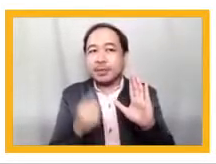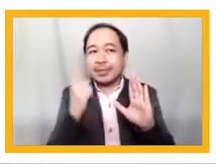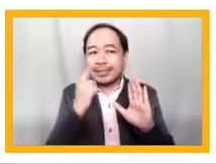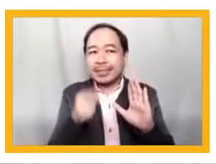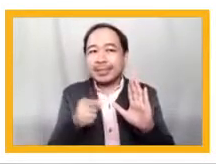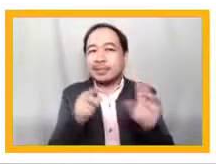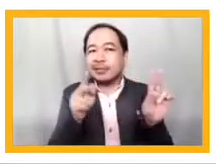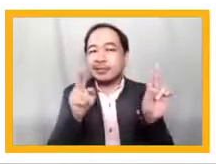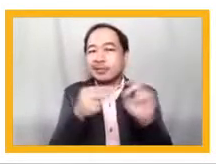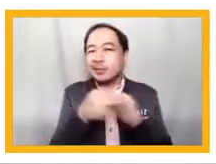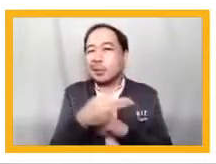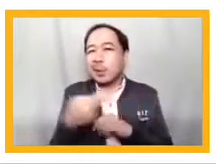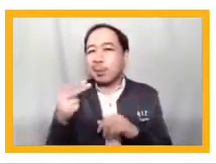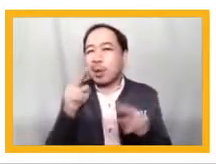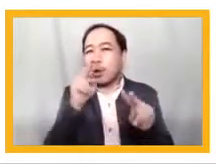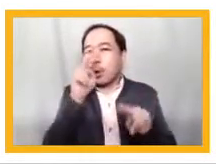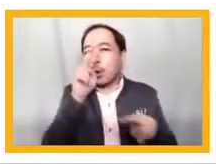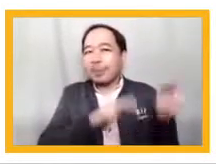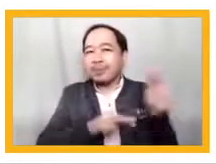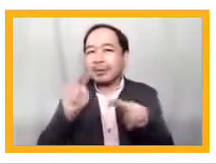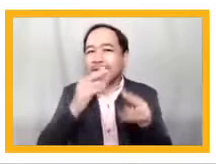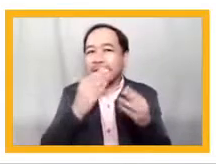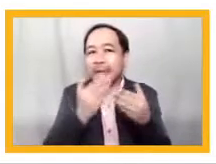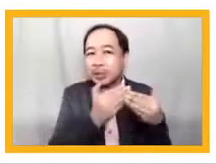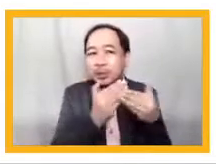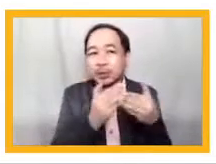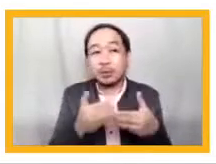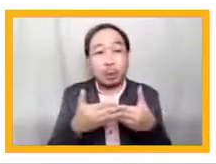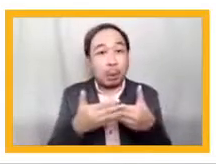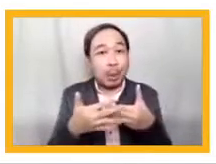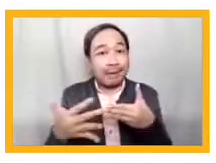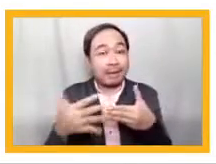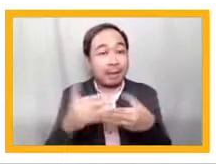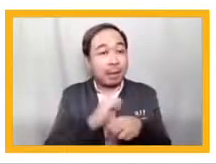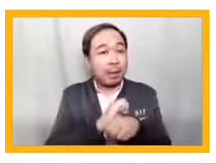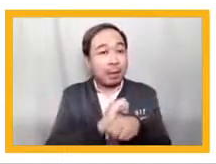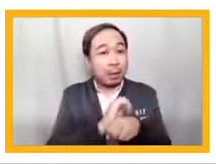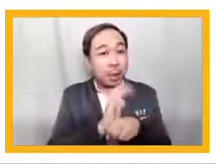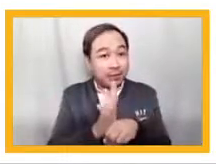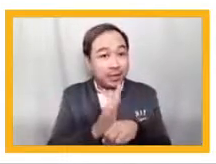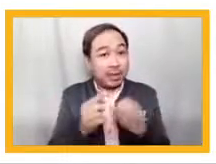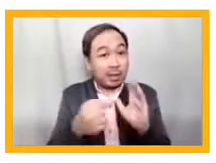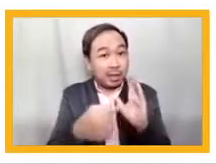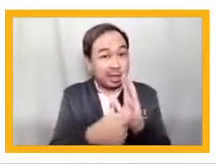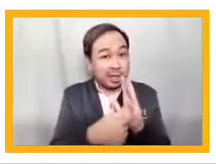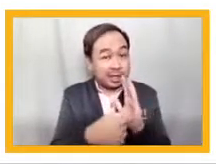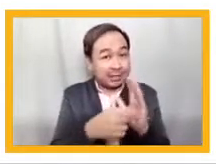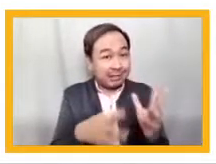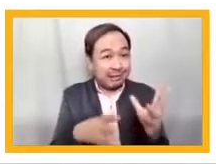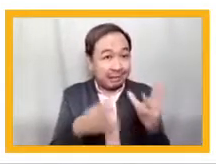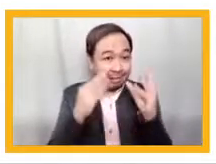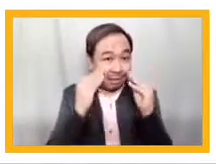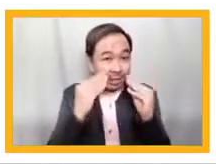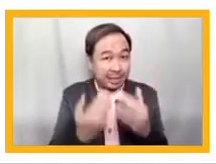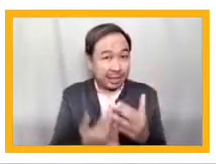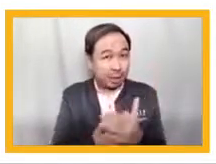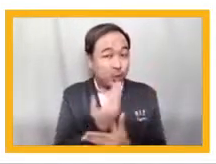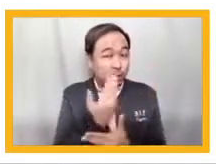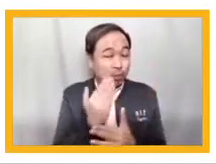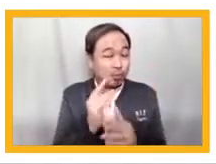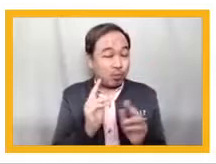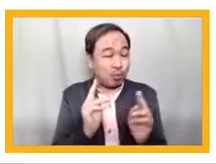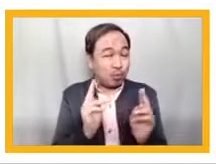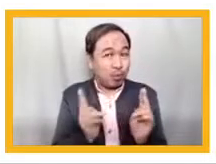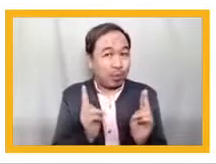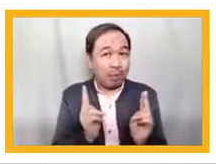will digital learning be the new normal? Well, education has changed dramatically, and